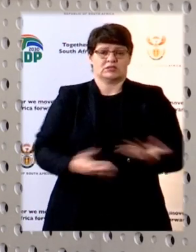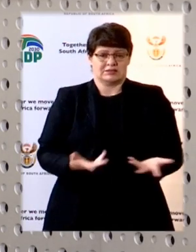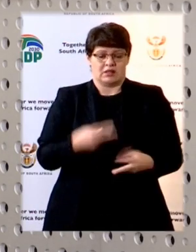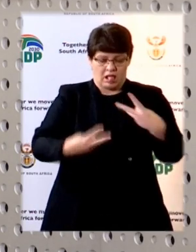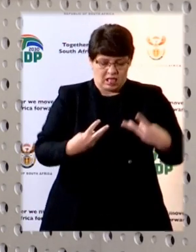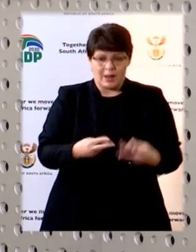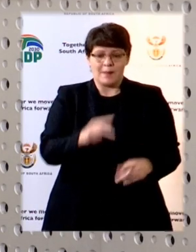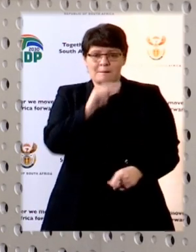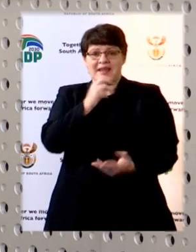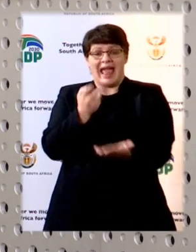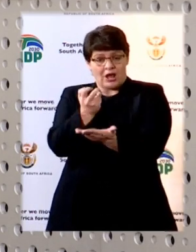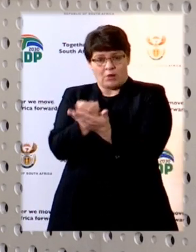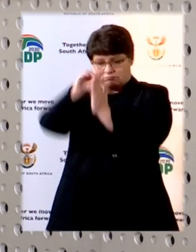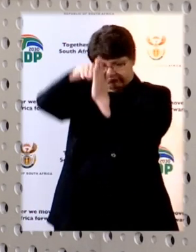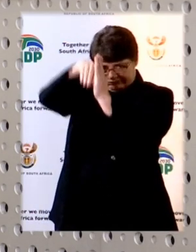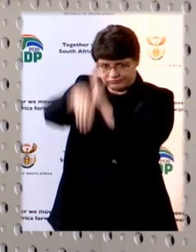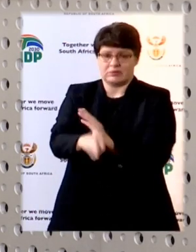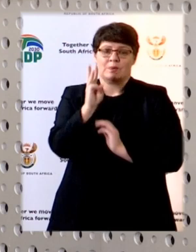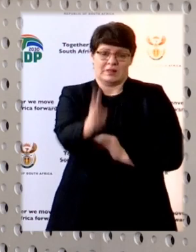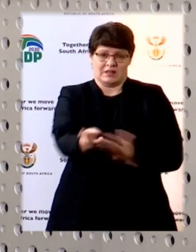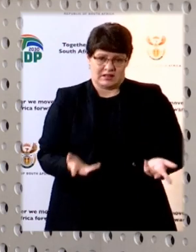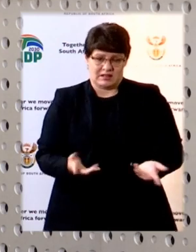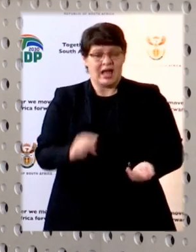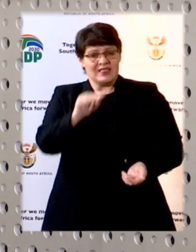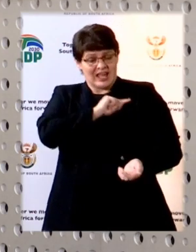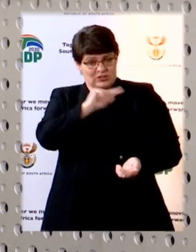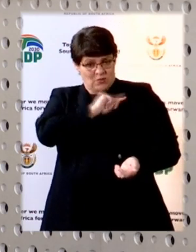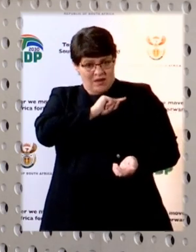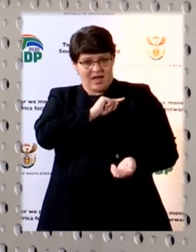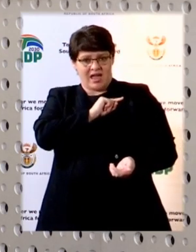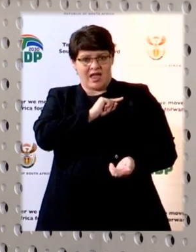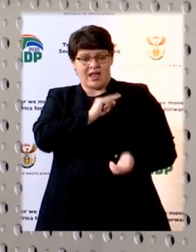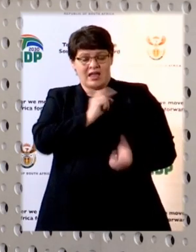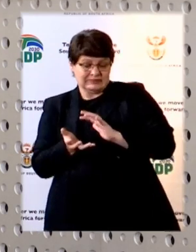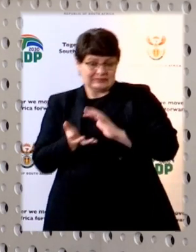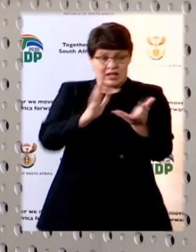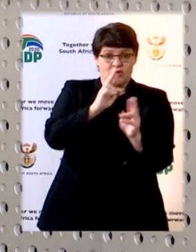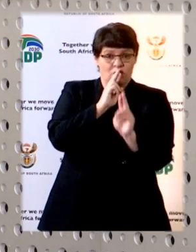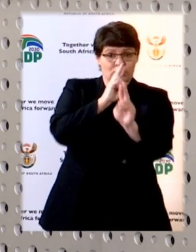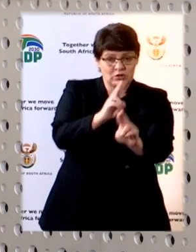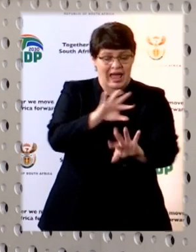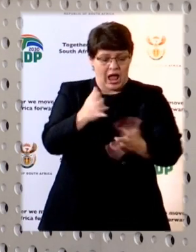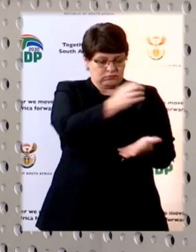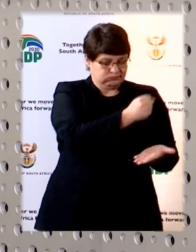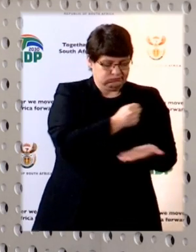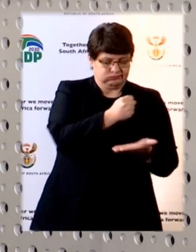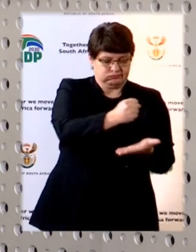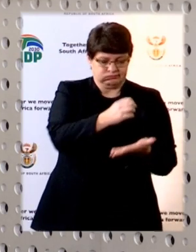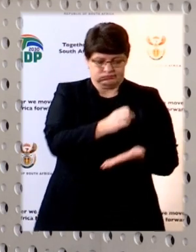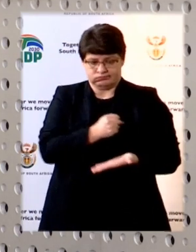it is in that context that the current funding or disaster response through